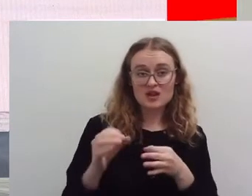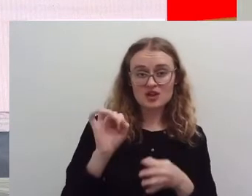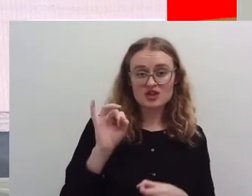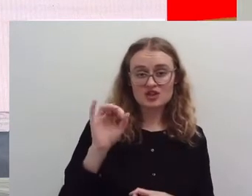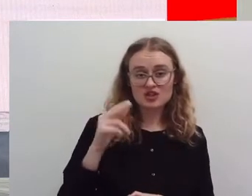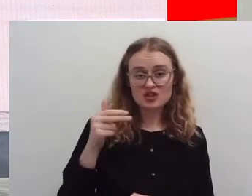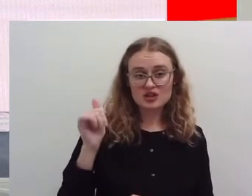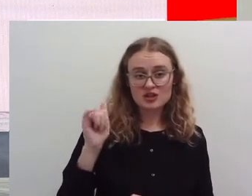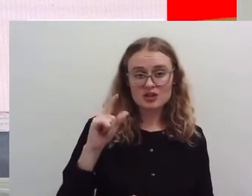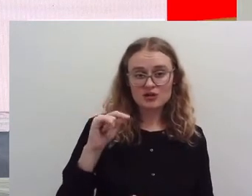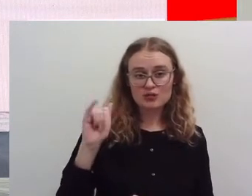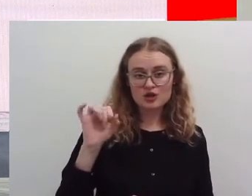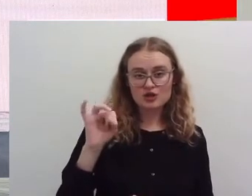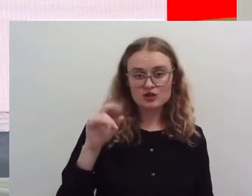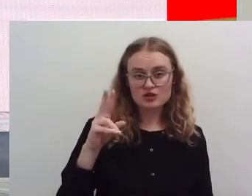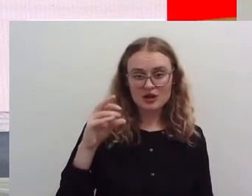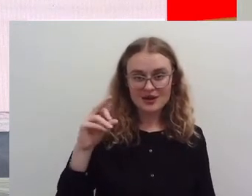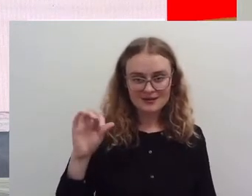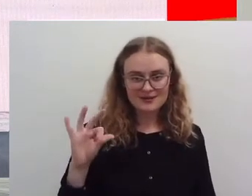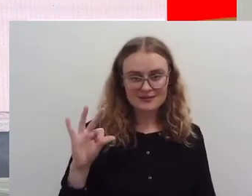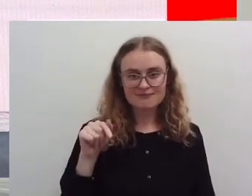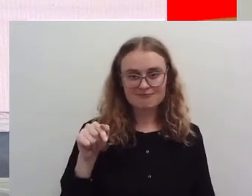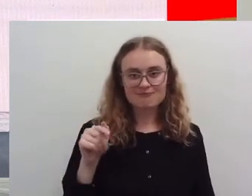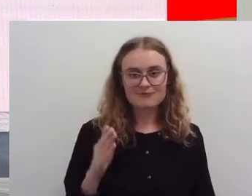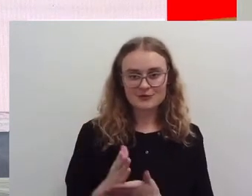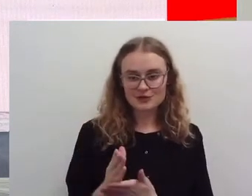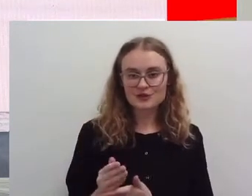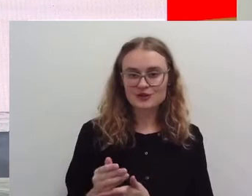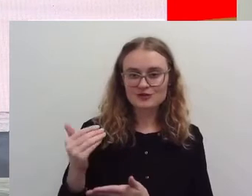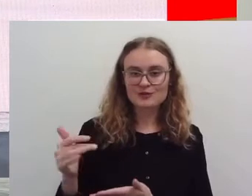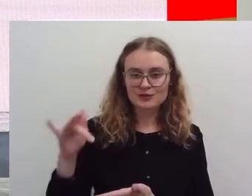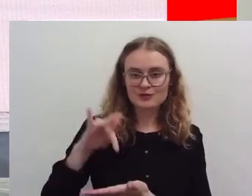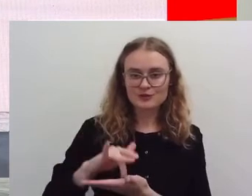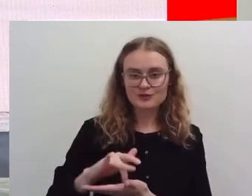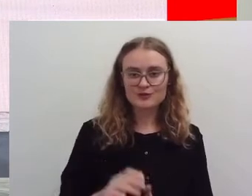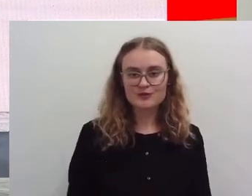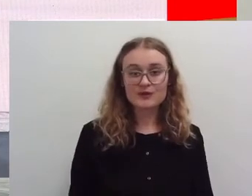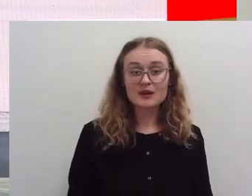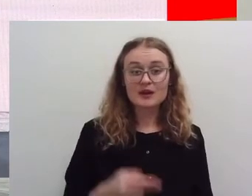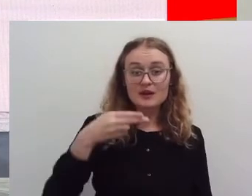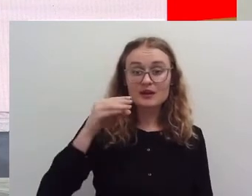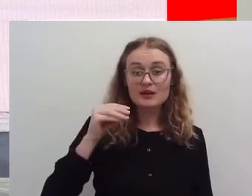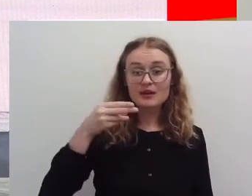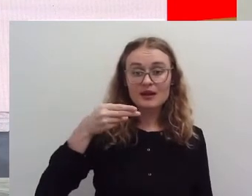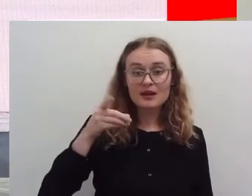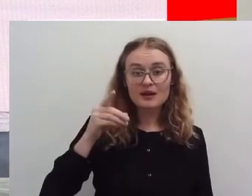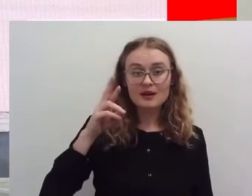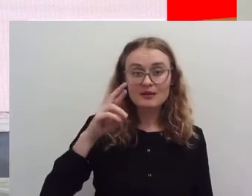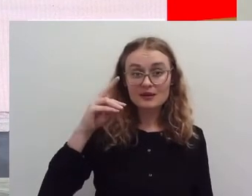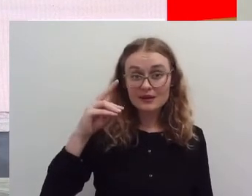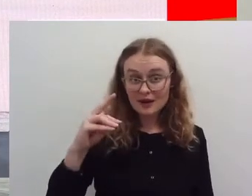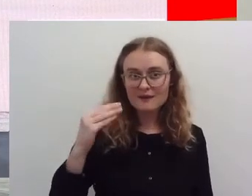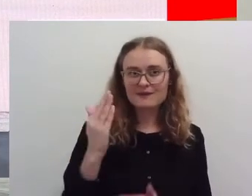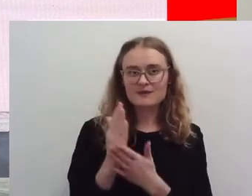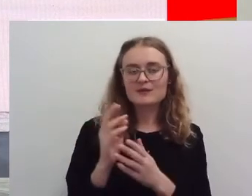Nandre, they provide daycare for small children and after-school activities. Together with the Nordic partners, it has allowed them to create a unique